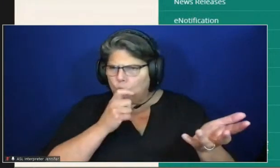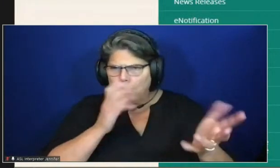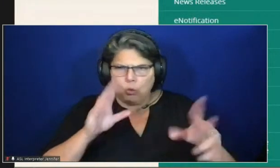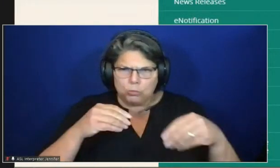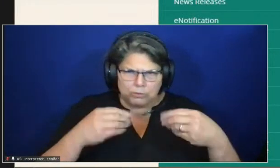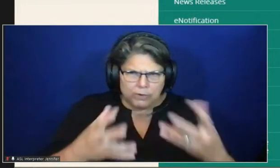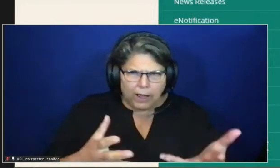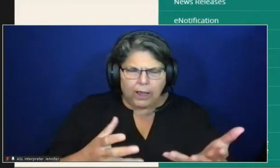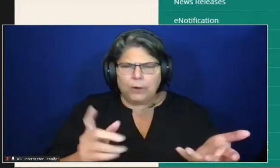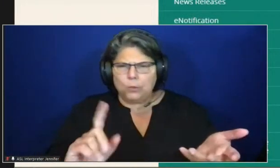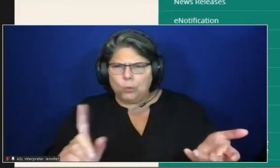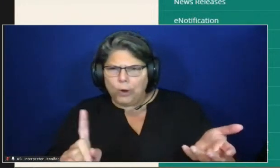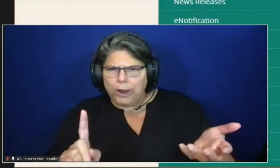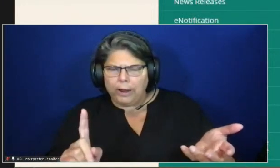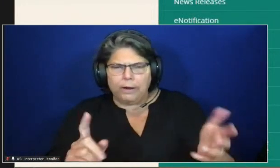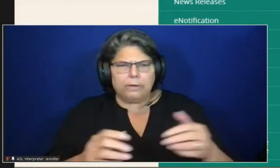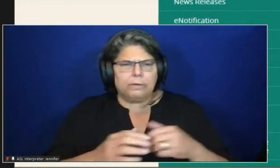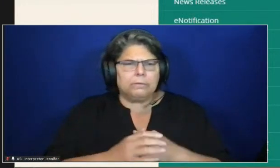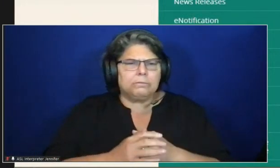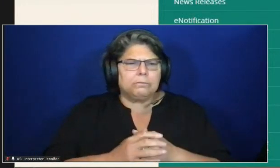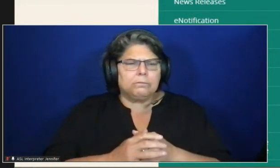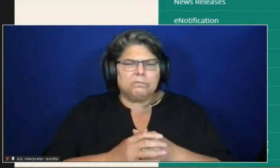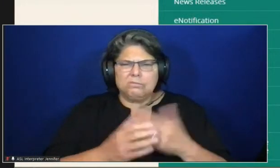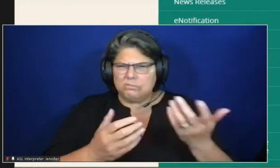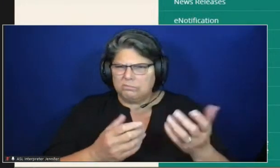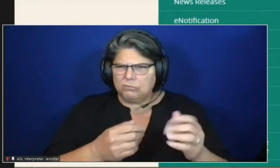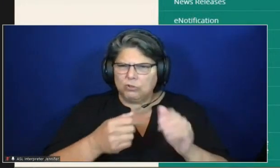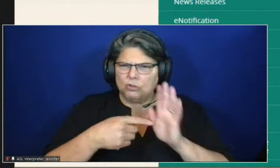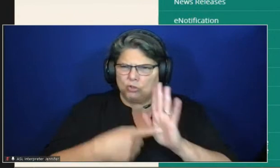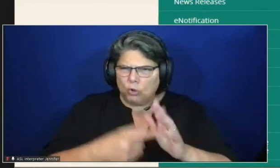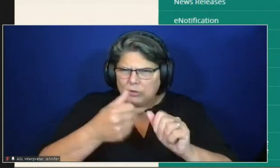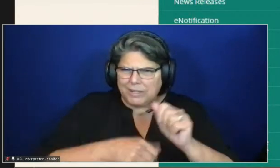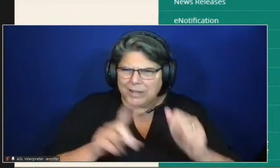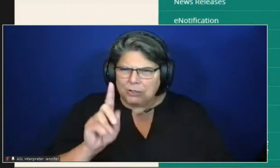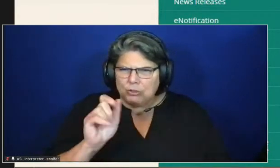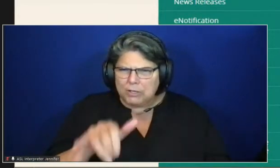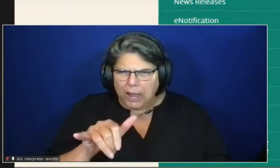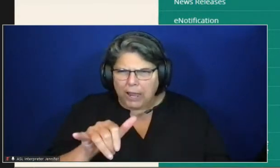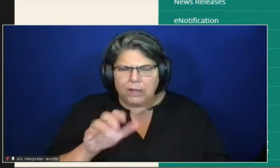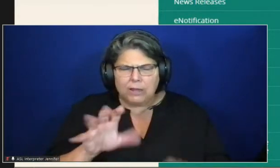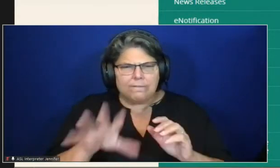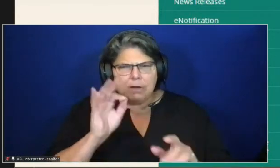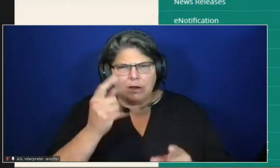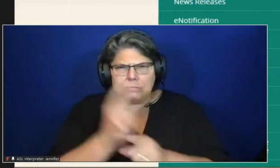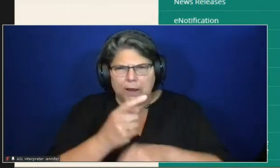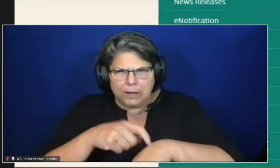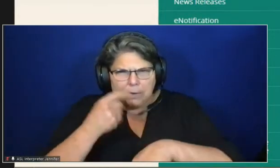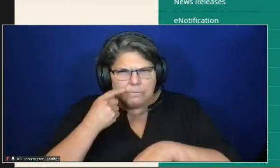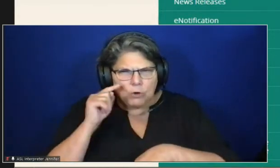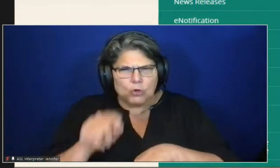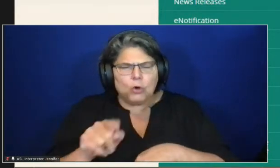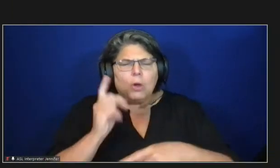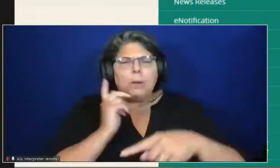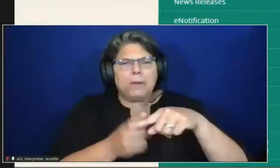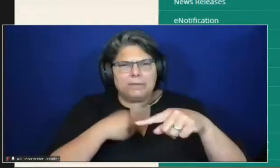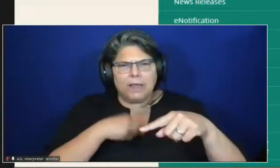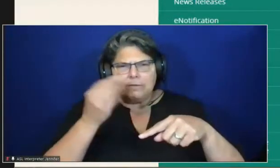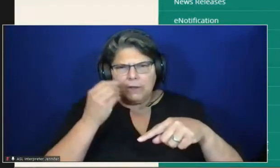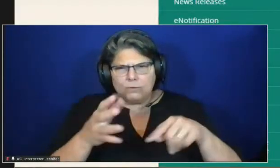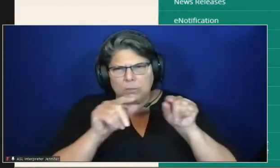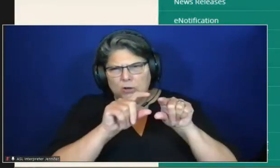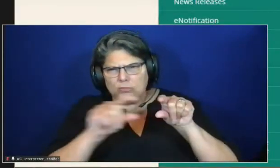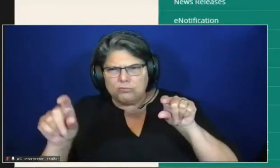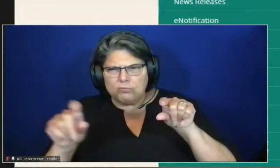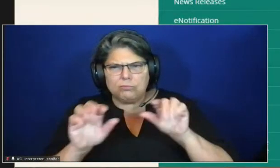county. We have it separated by days, and you can find whichever one you want. And then there's usually information to the side here of how to